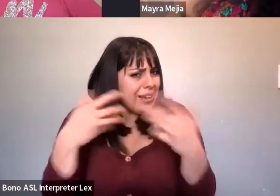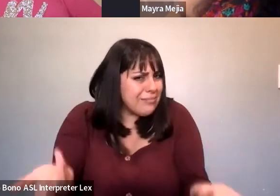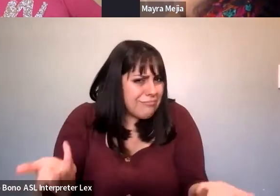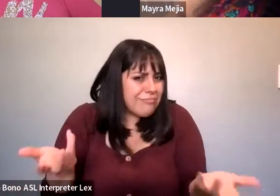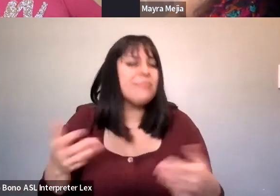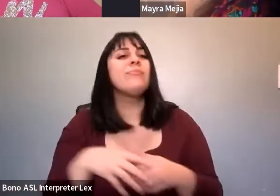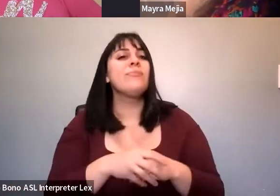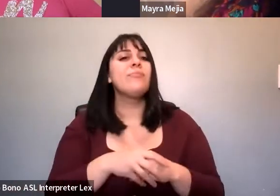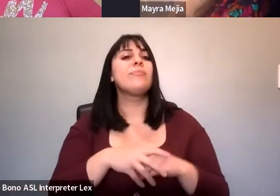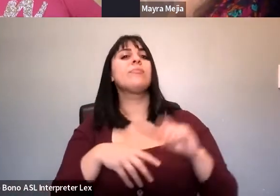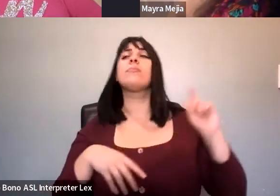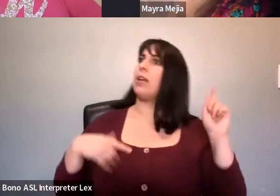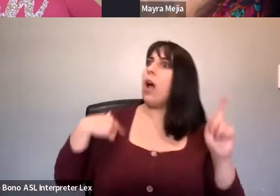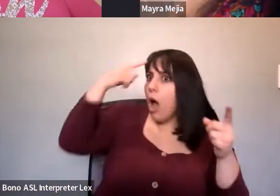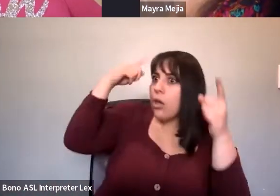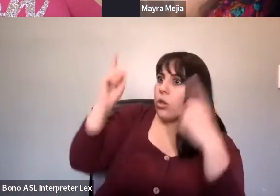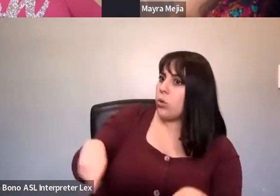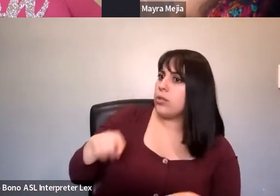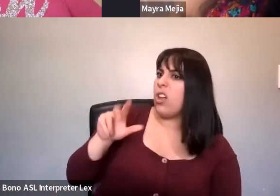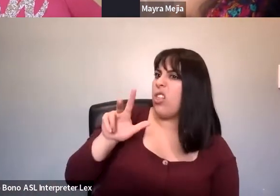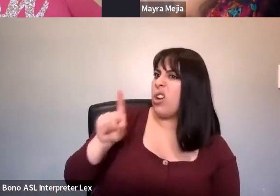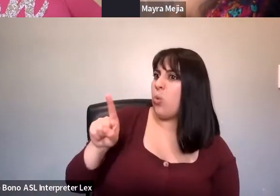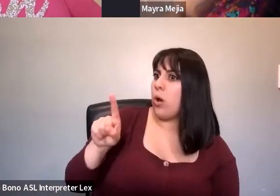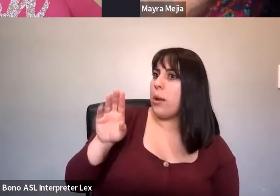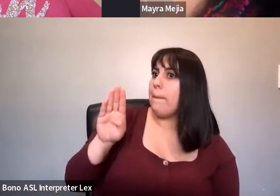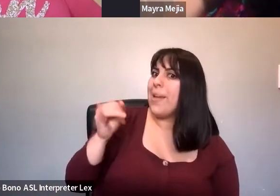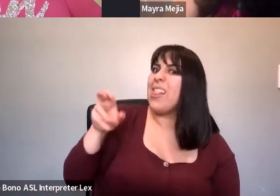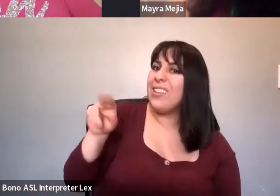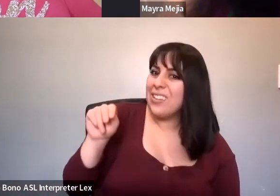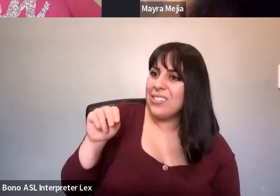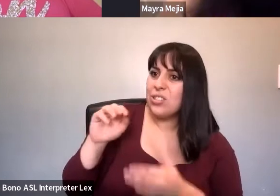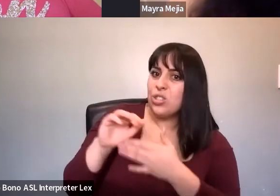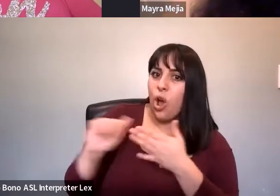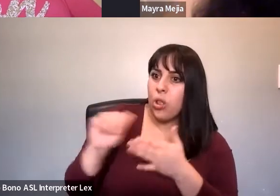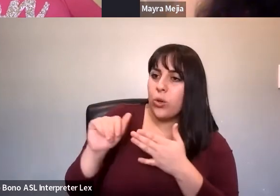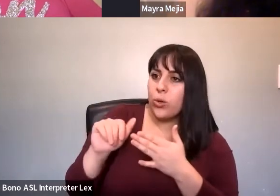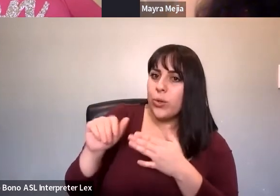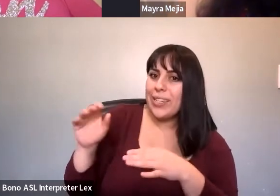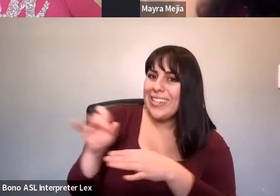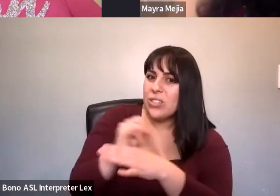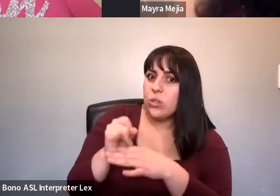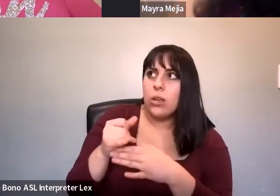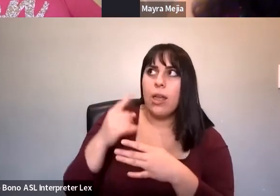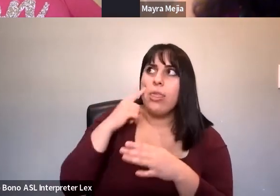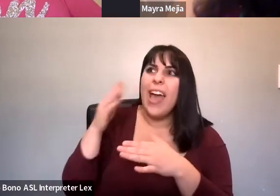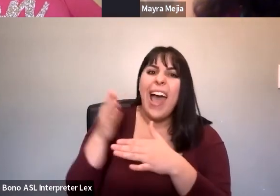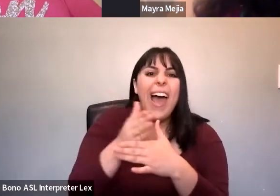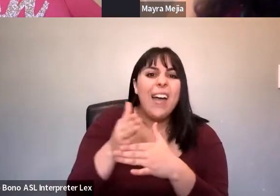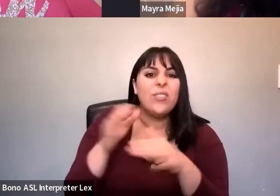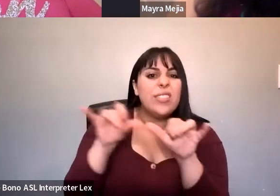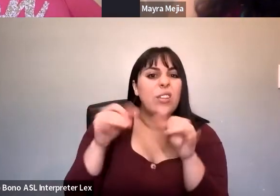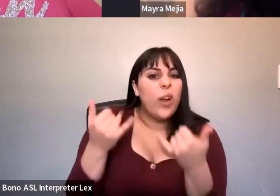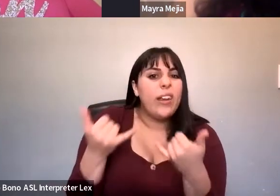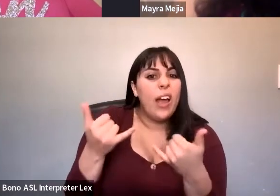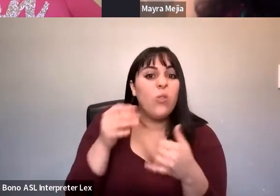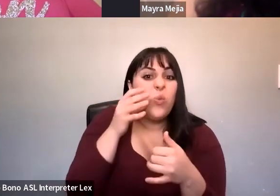$31 billion industry. Yeah. The average American woman right now is a size 18, 20.